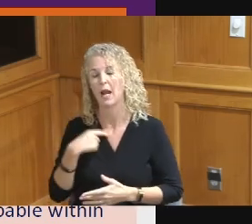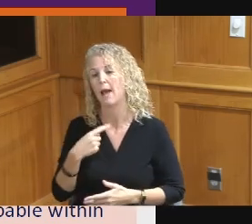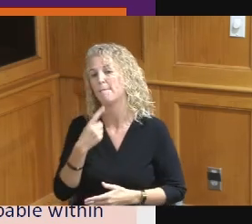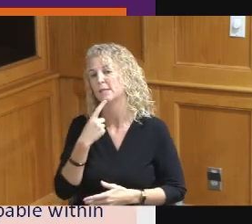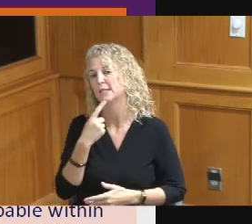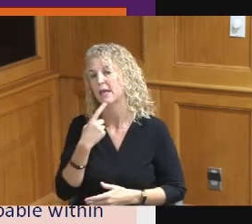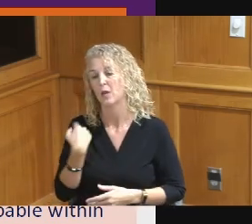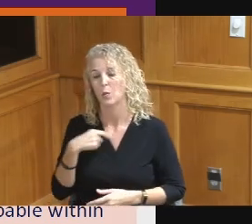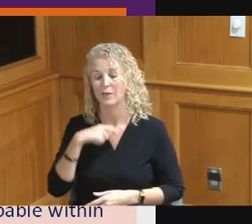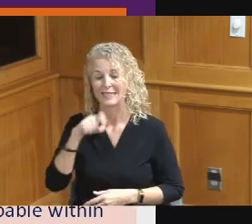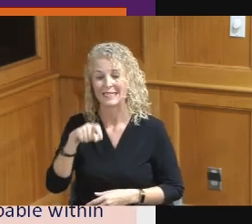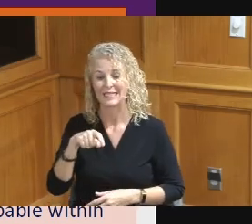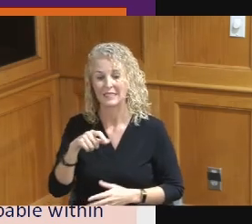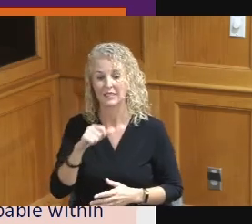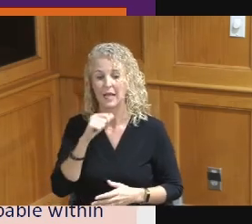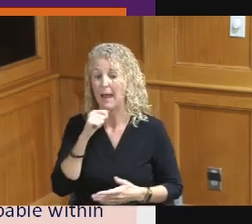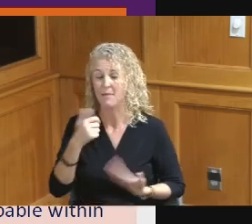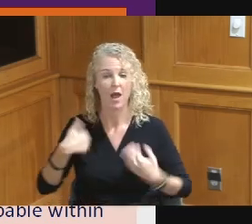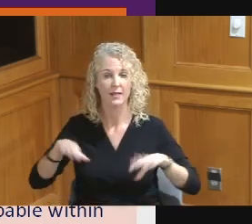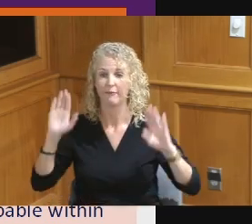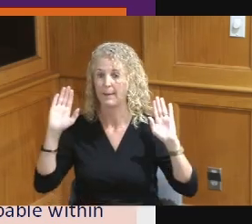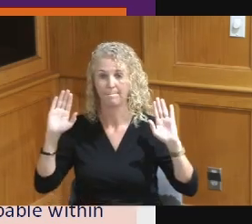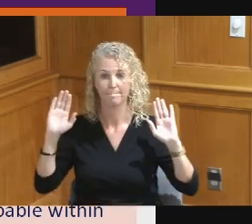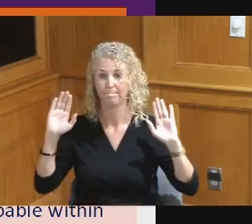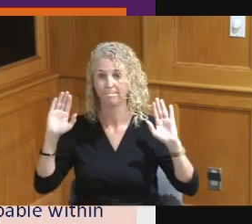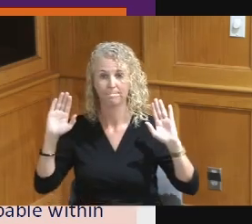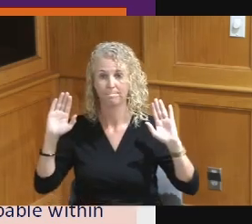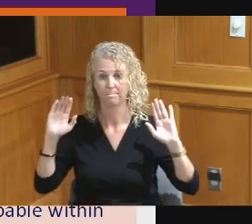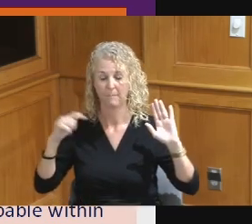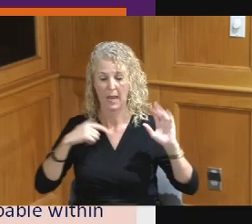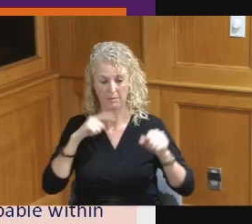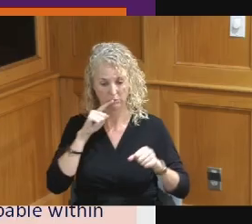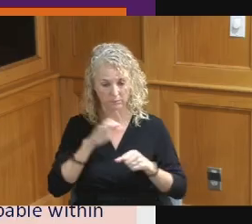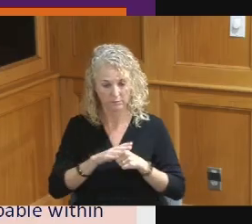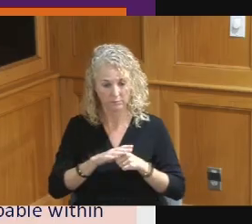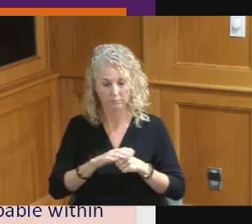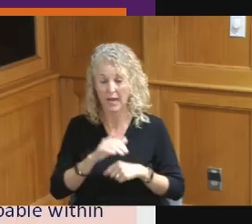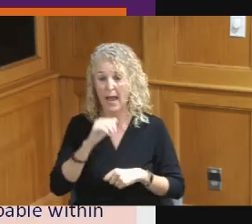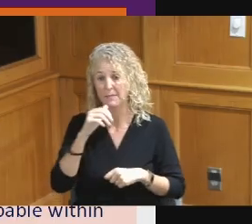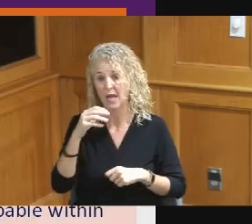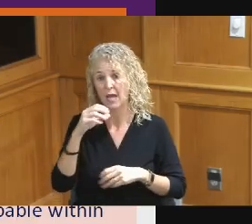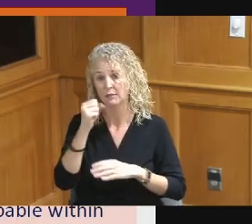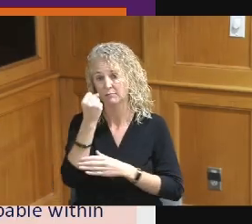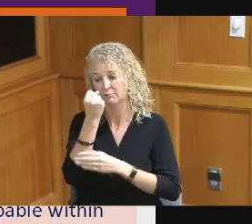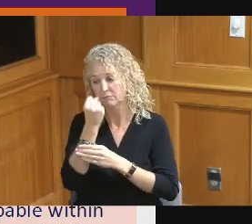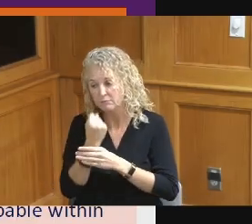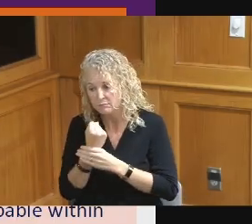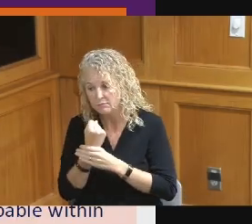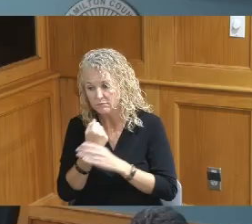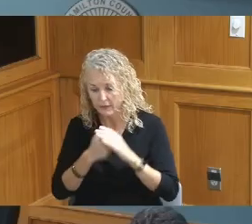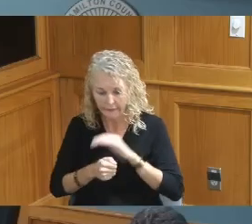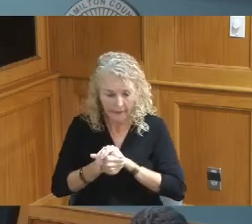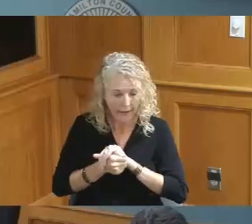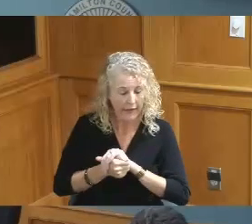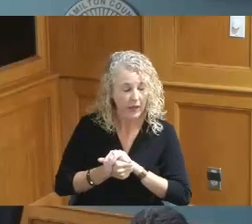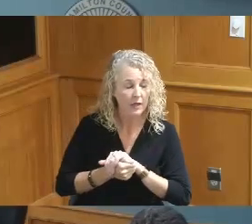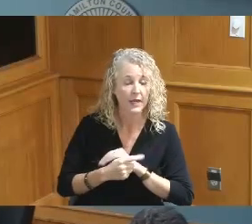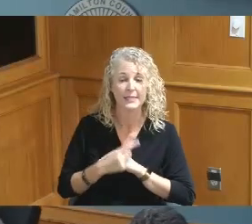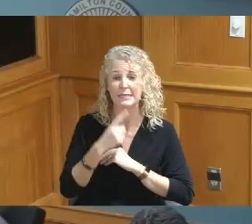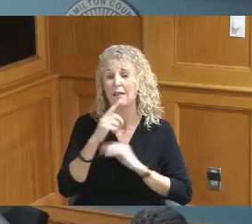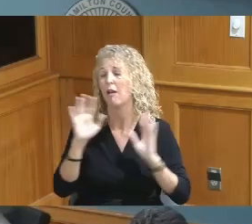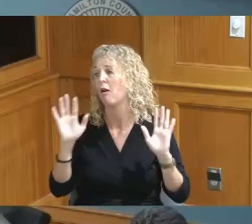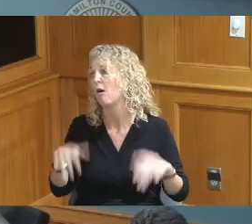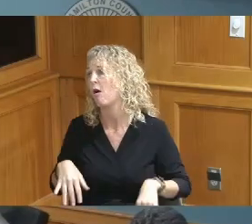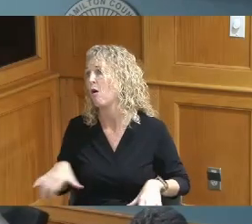just saying I'm not giving up on this. I'm not putting my head in the sand and saying we don't